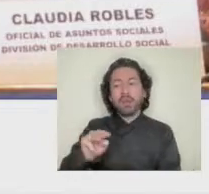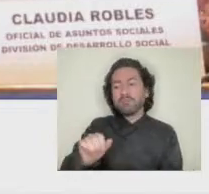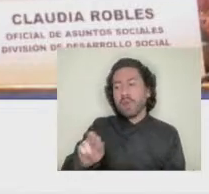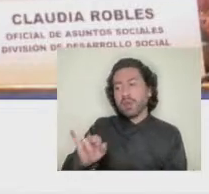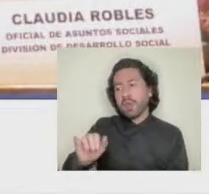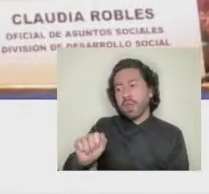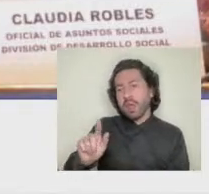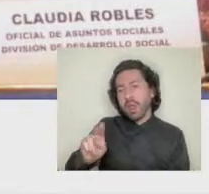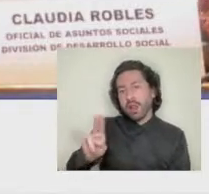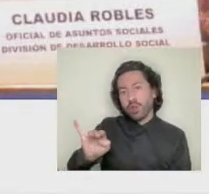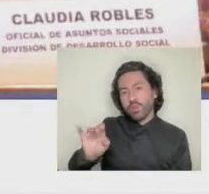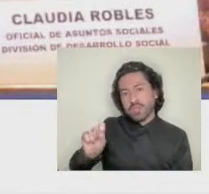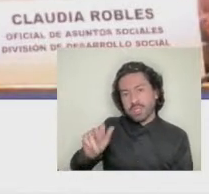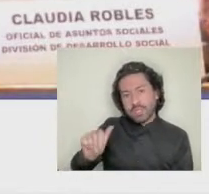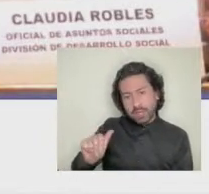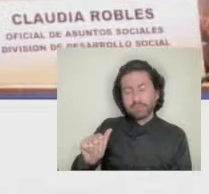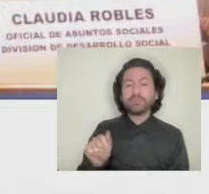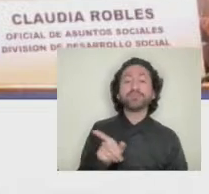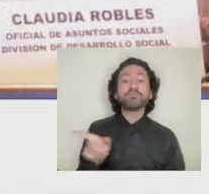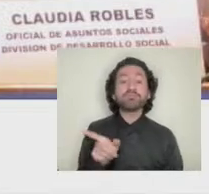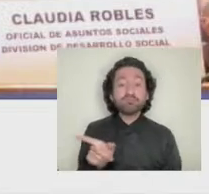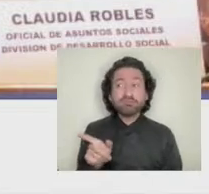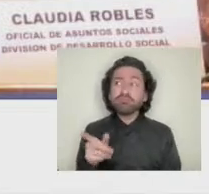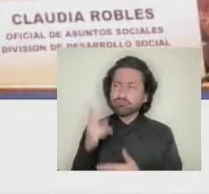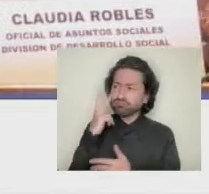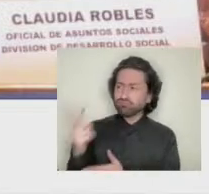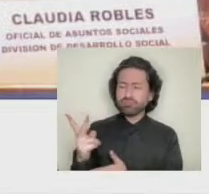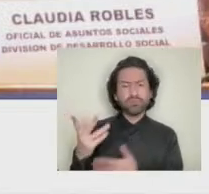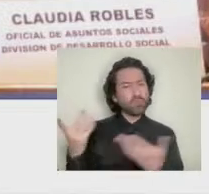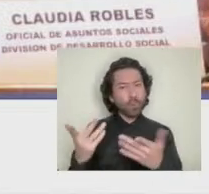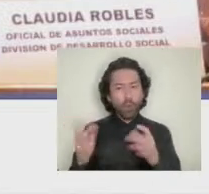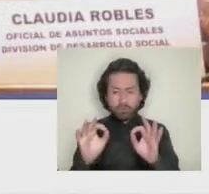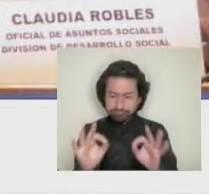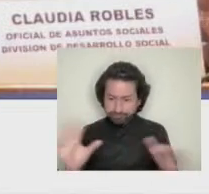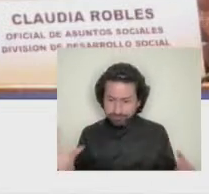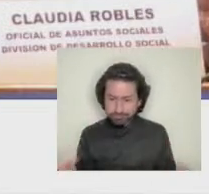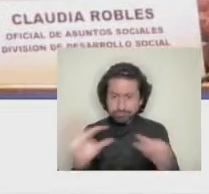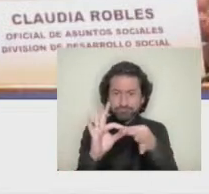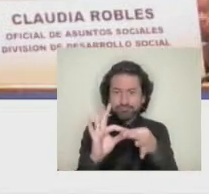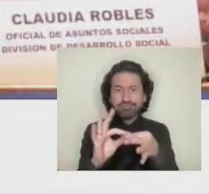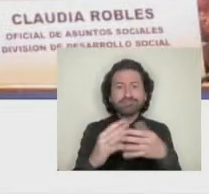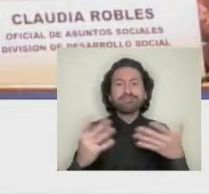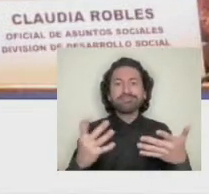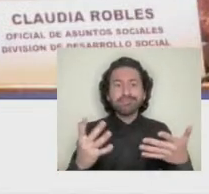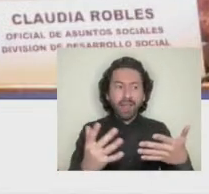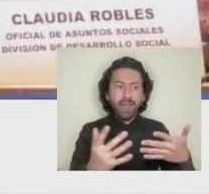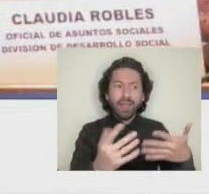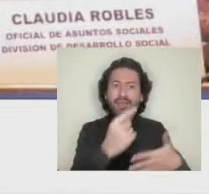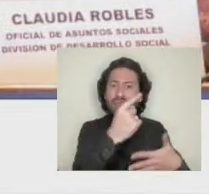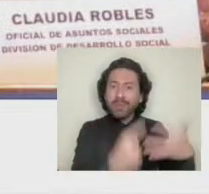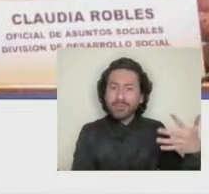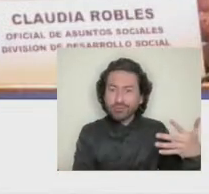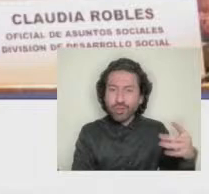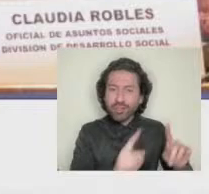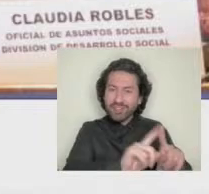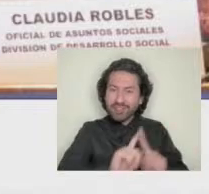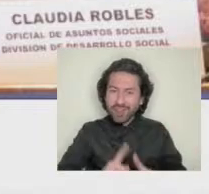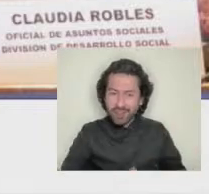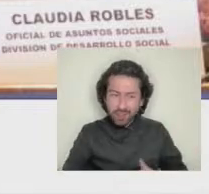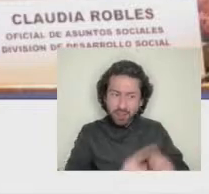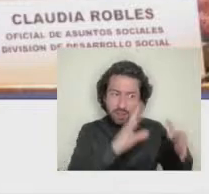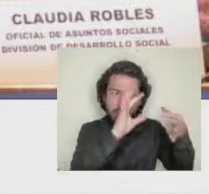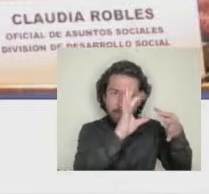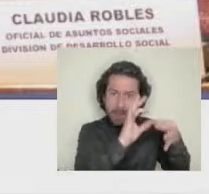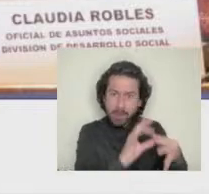then in Maria Luisa's presentation. We see how there is a close link among other